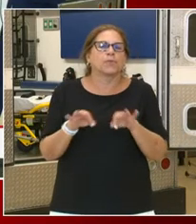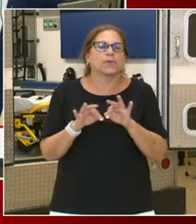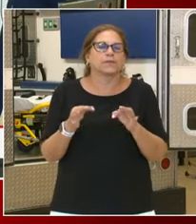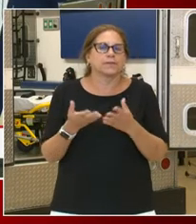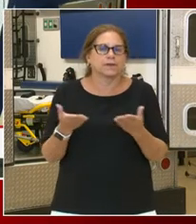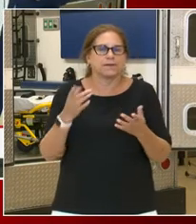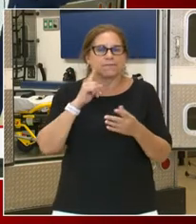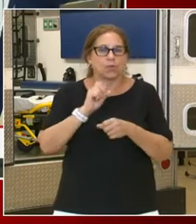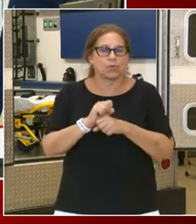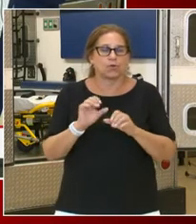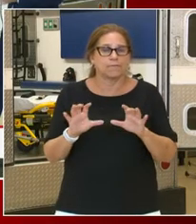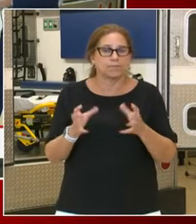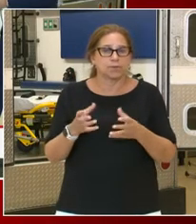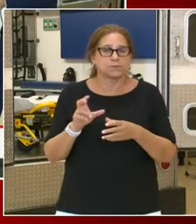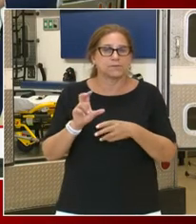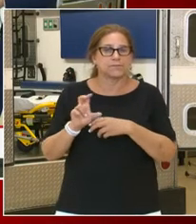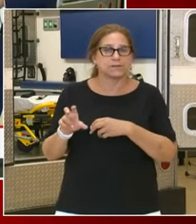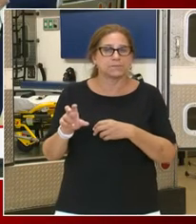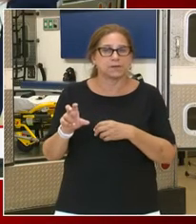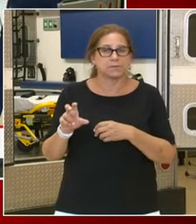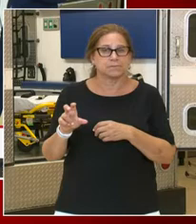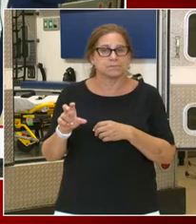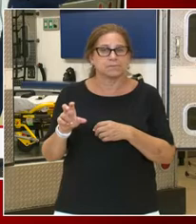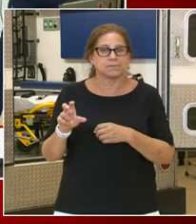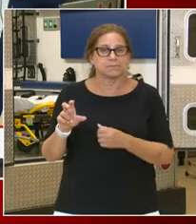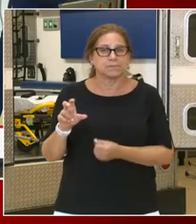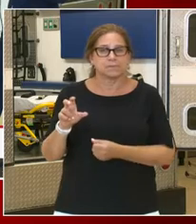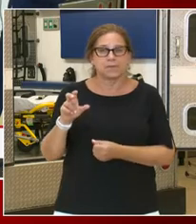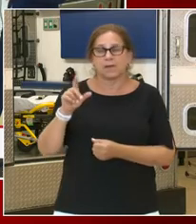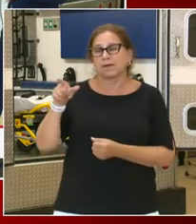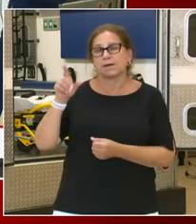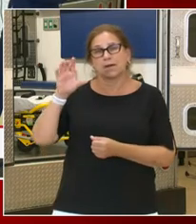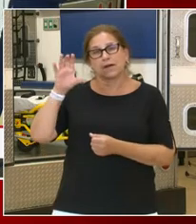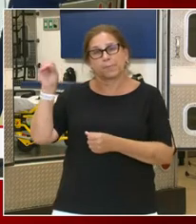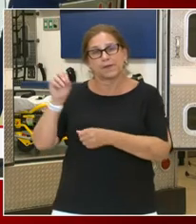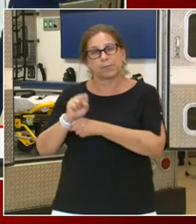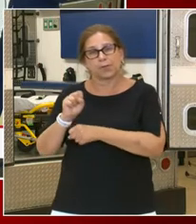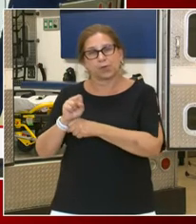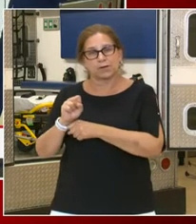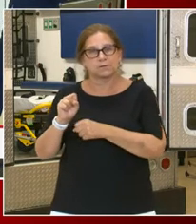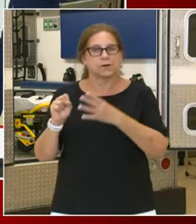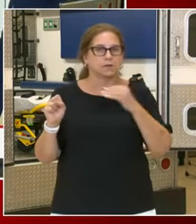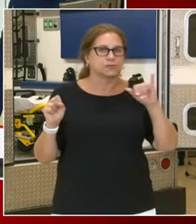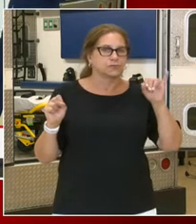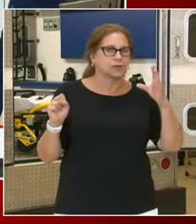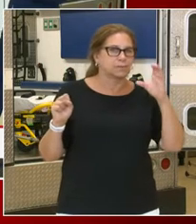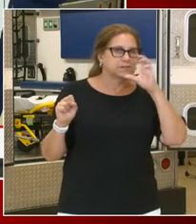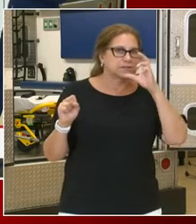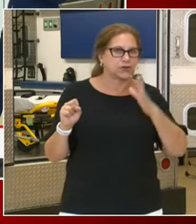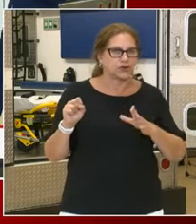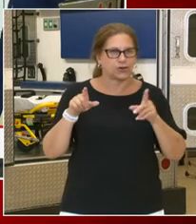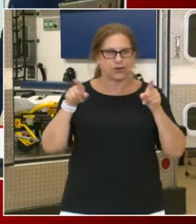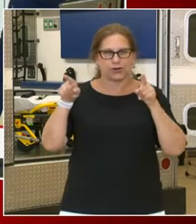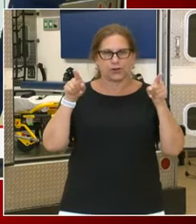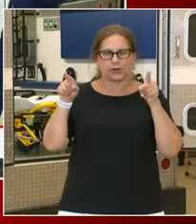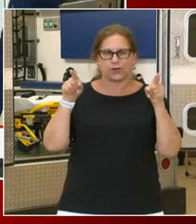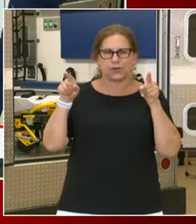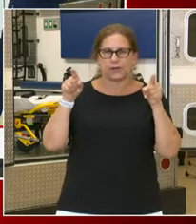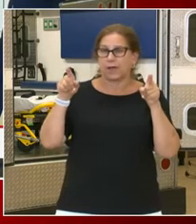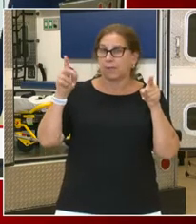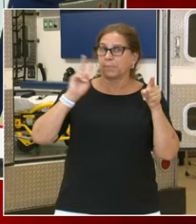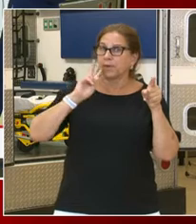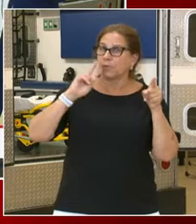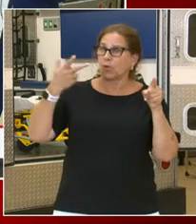connection between employers and job seekers. And so how will the new Career Coaches program work? And can you tell us a little bit about how it will